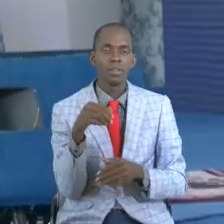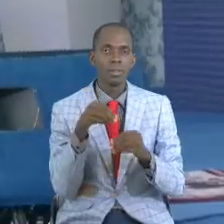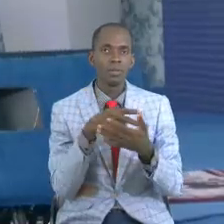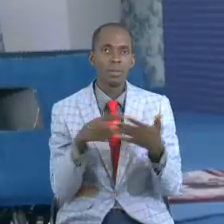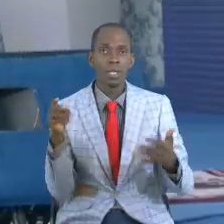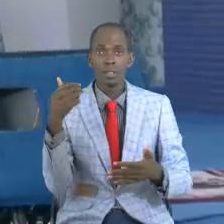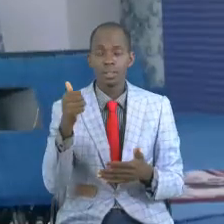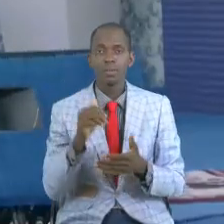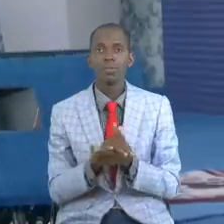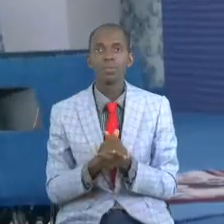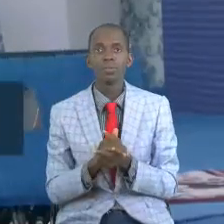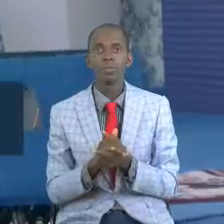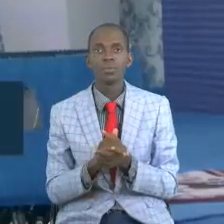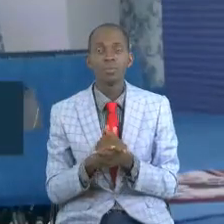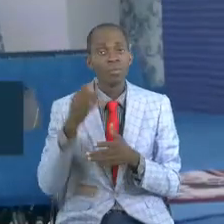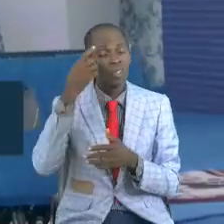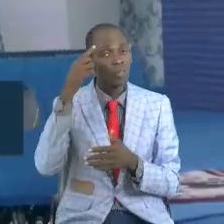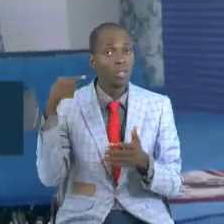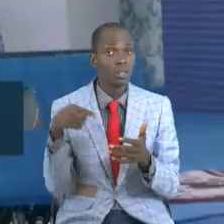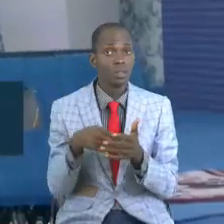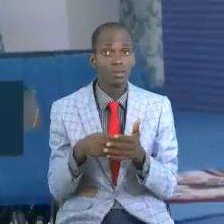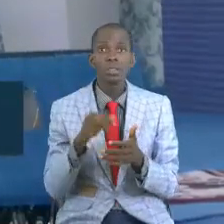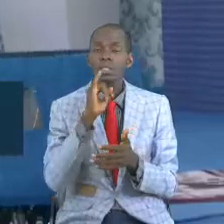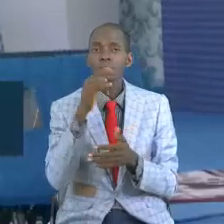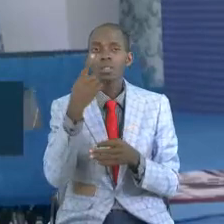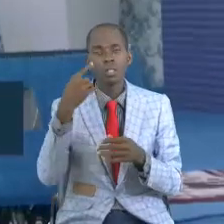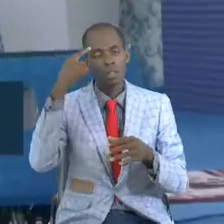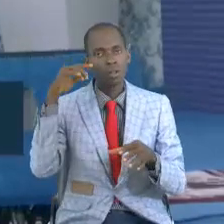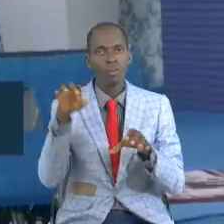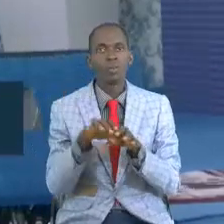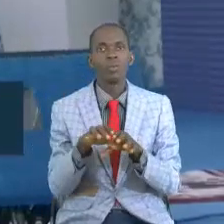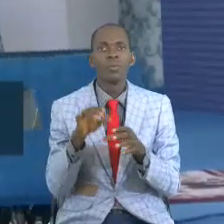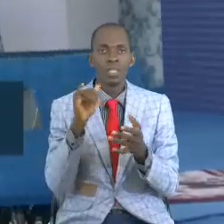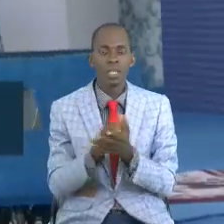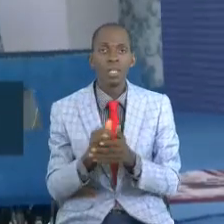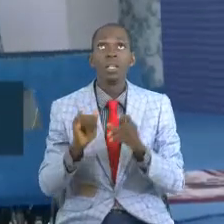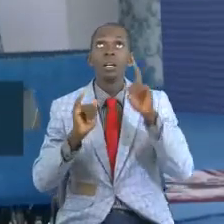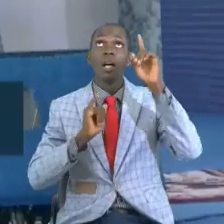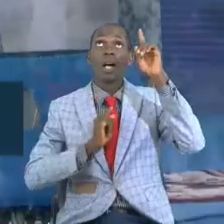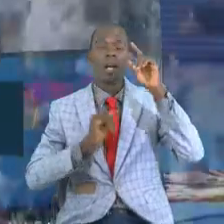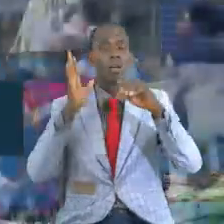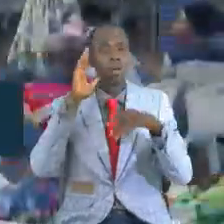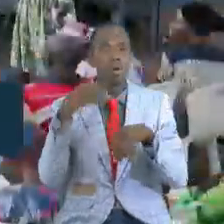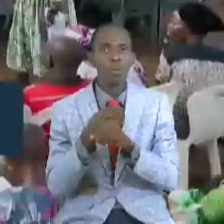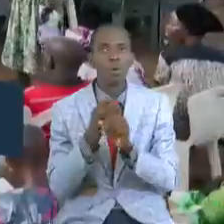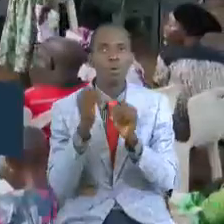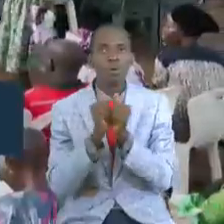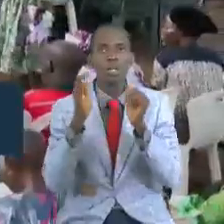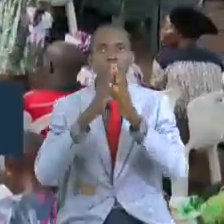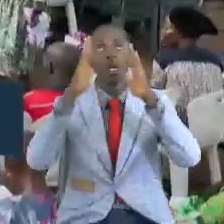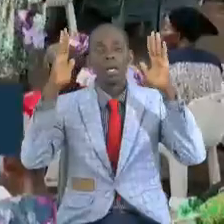10, for this is the covenant that I will make with the house of